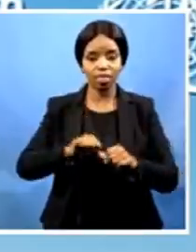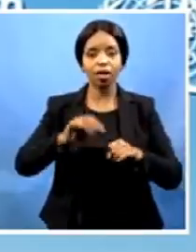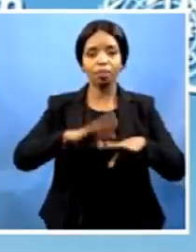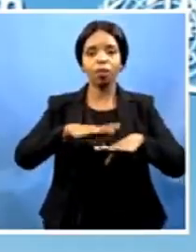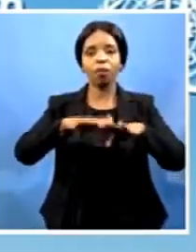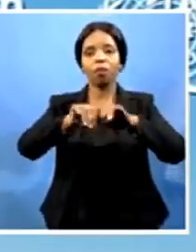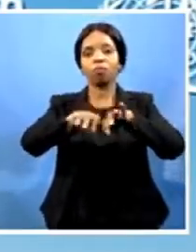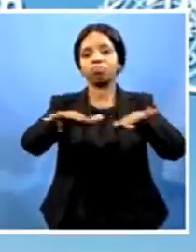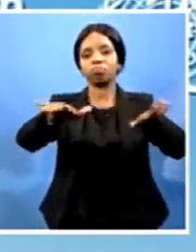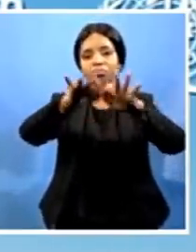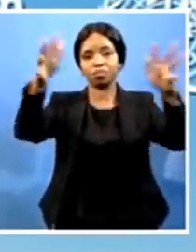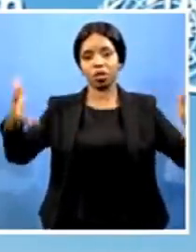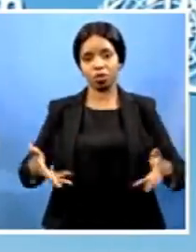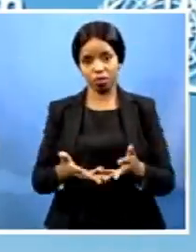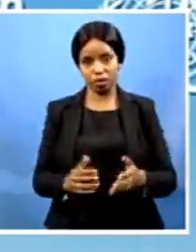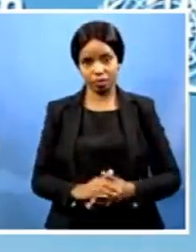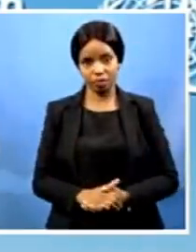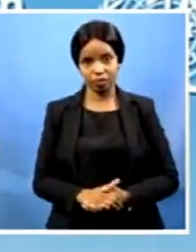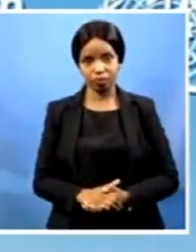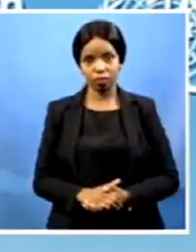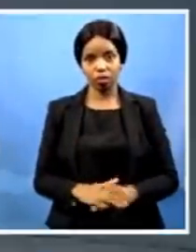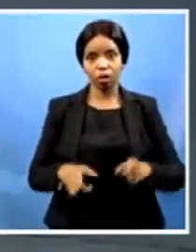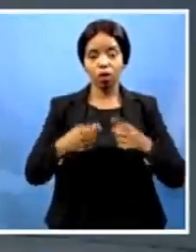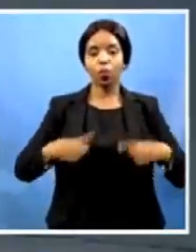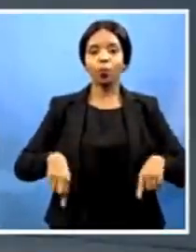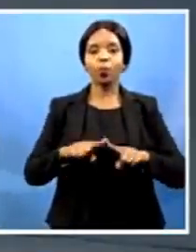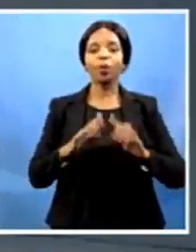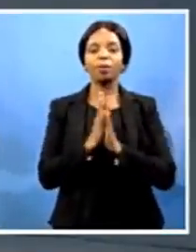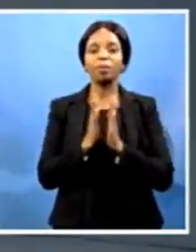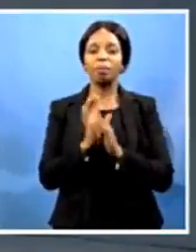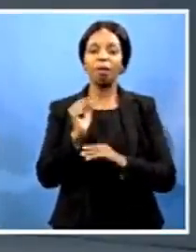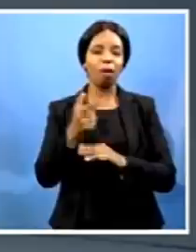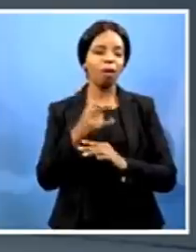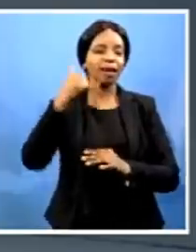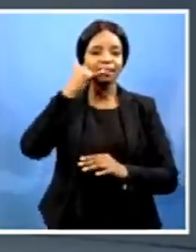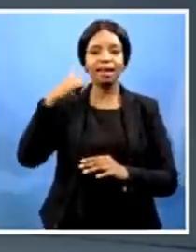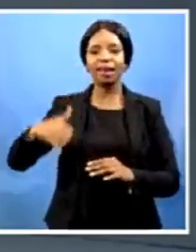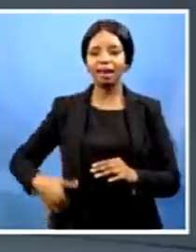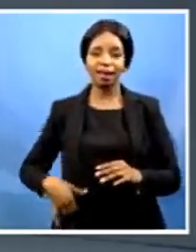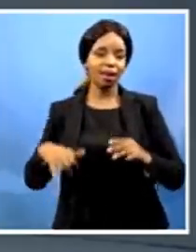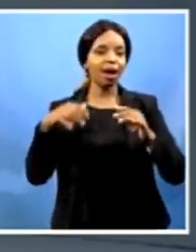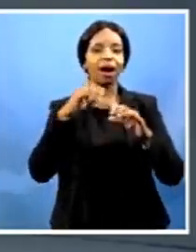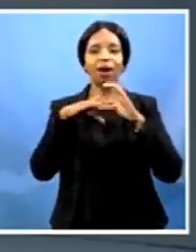We're calling on all telecommunications companies globally to join this initiative. All